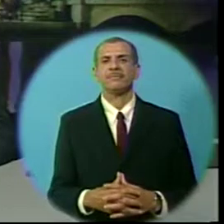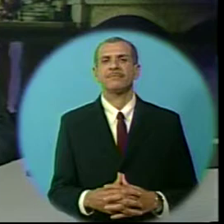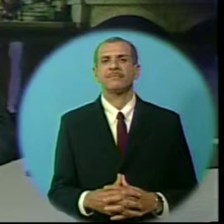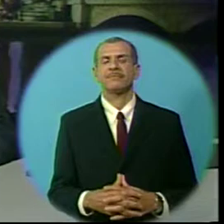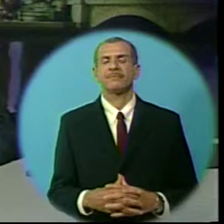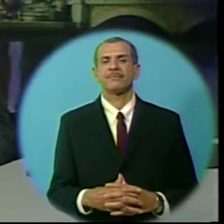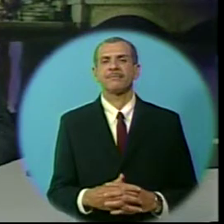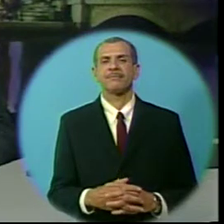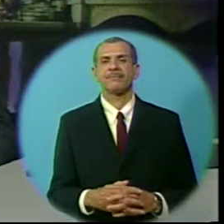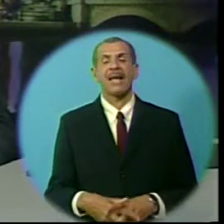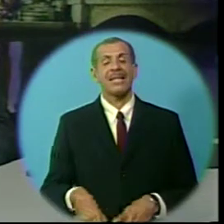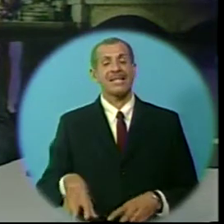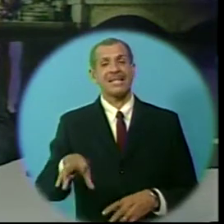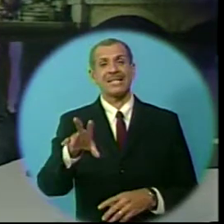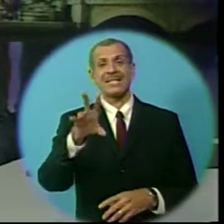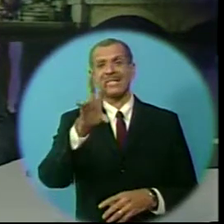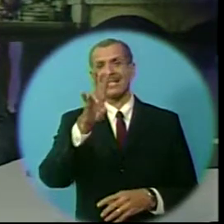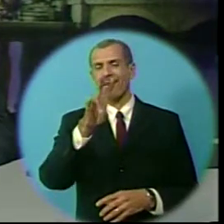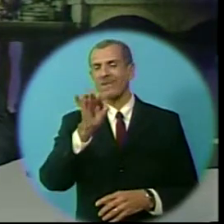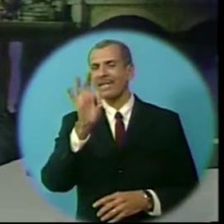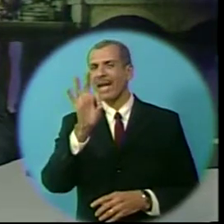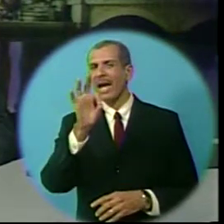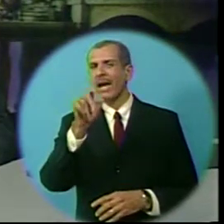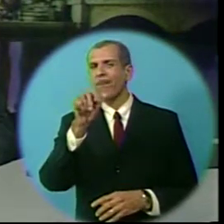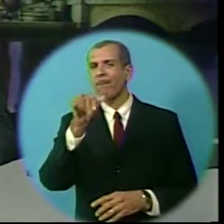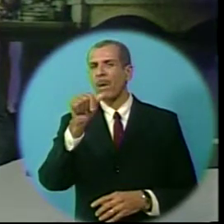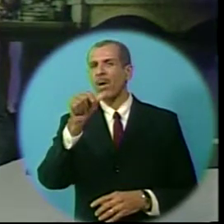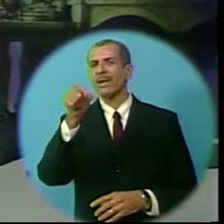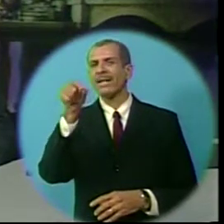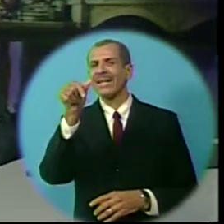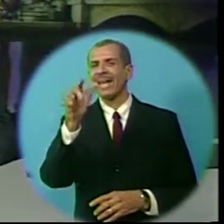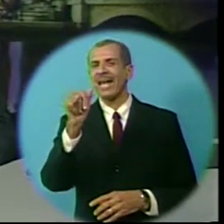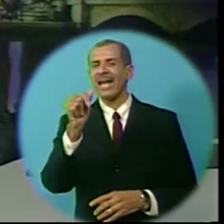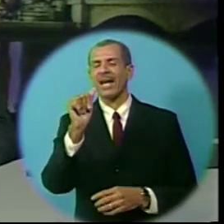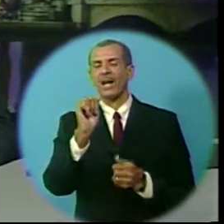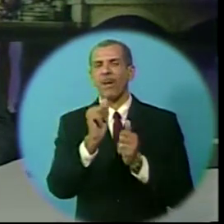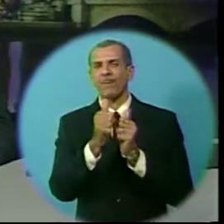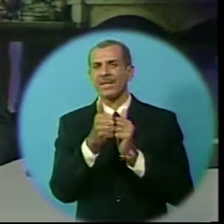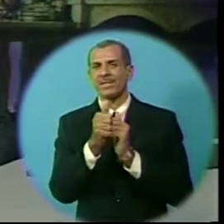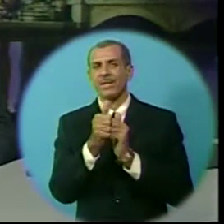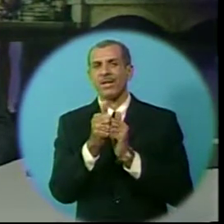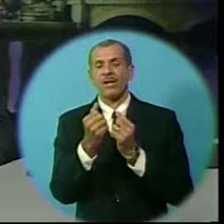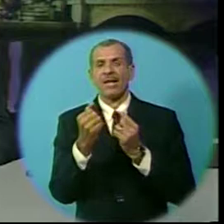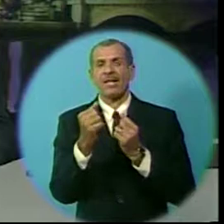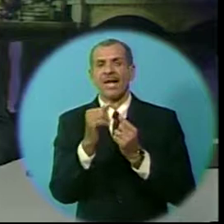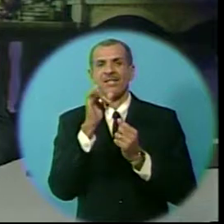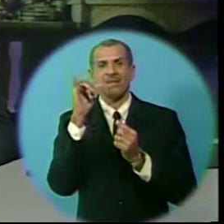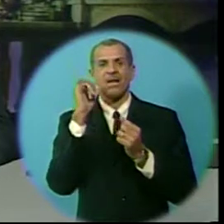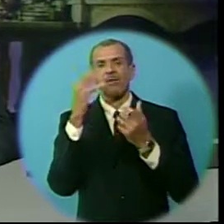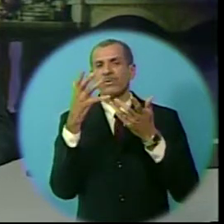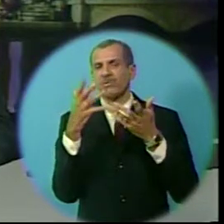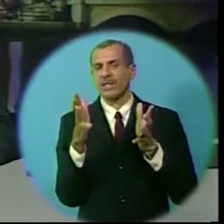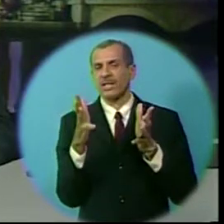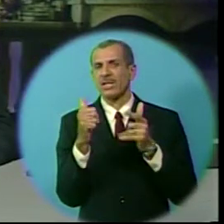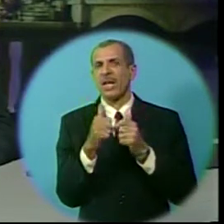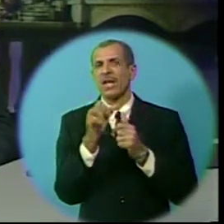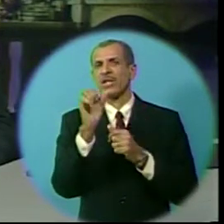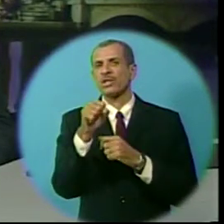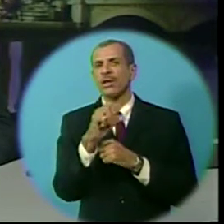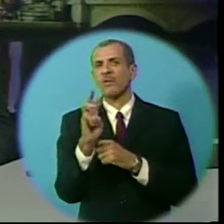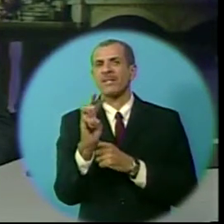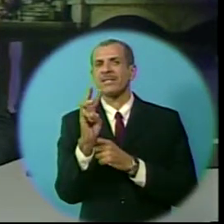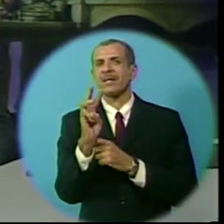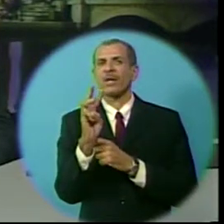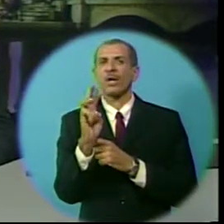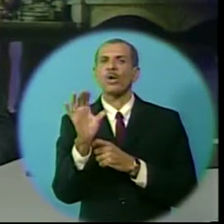Thank you, Anne-Marie. The 79th Mount Gay Rum Round Barbados race concluded yesterday in the waters of the southwestern coast of the